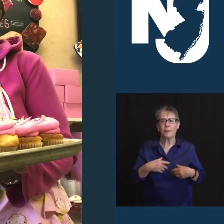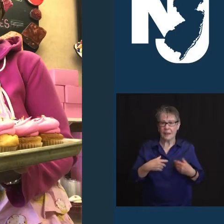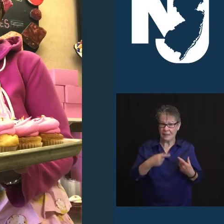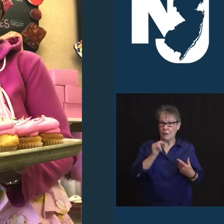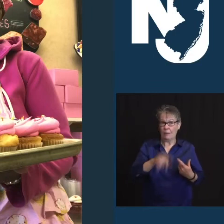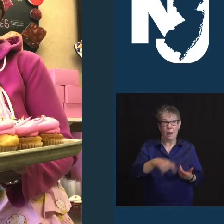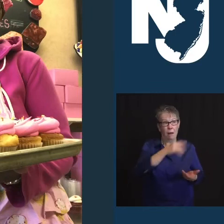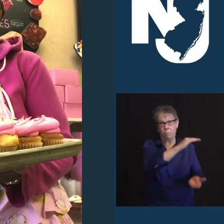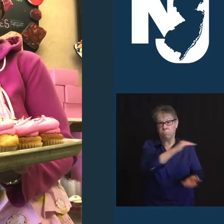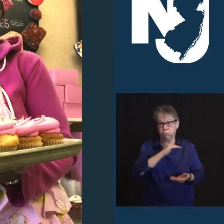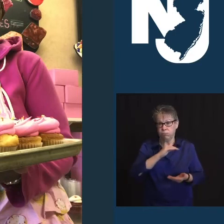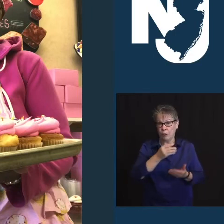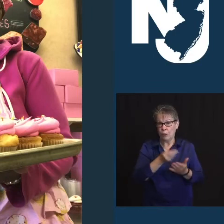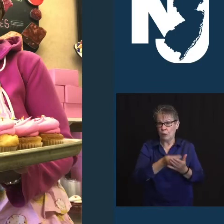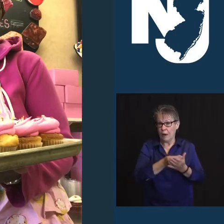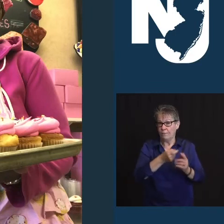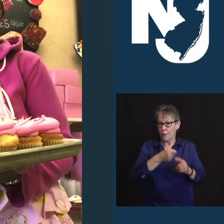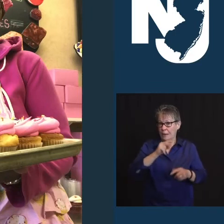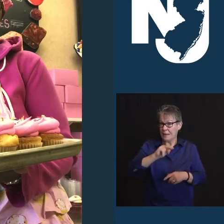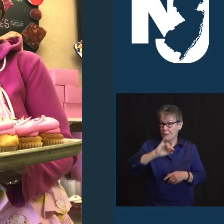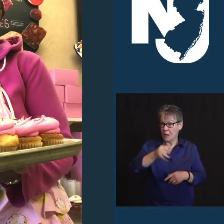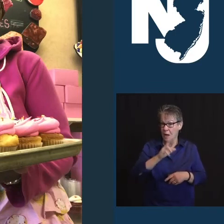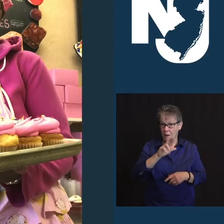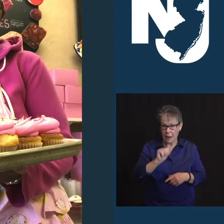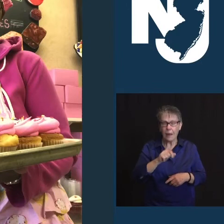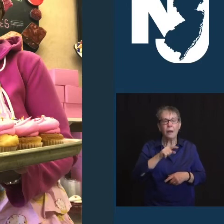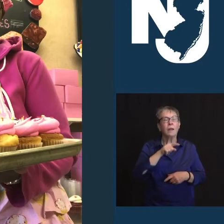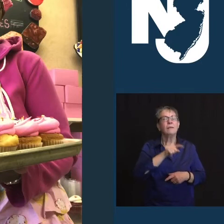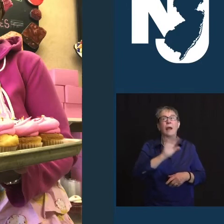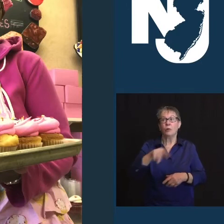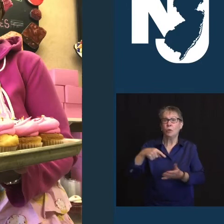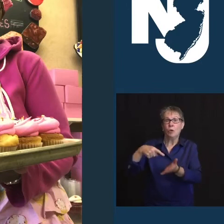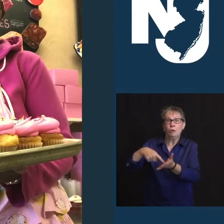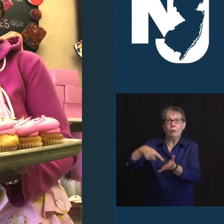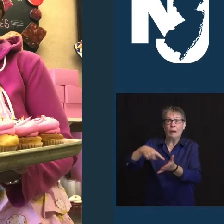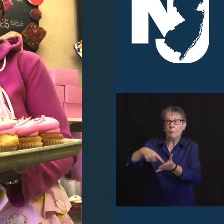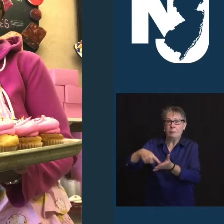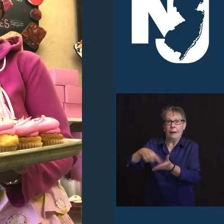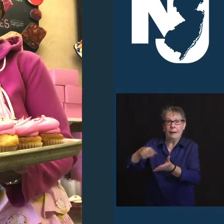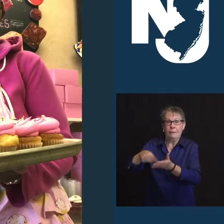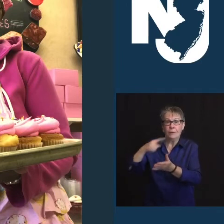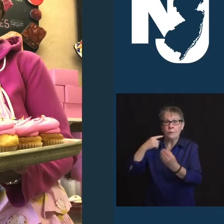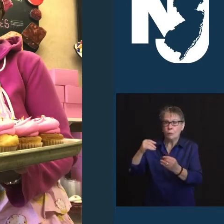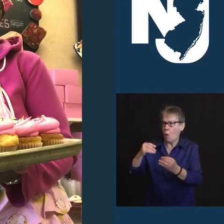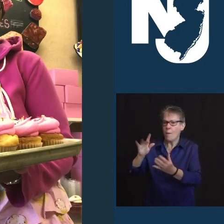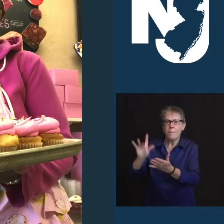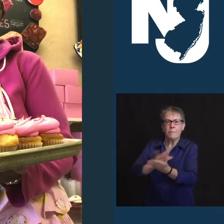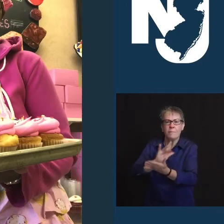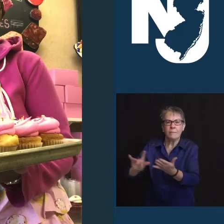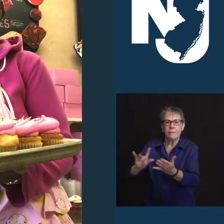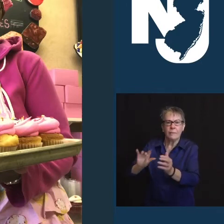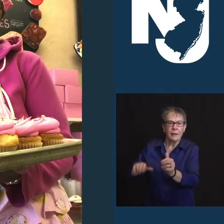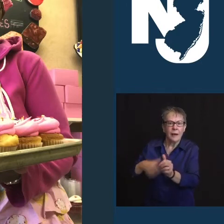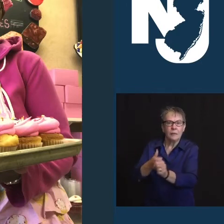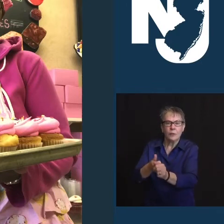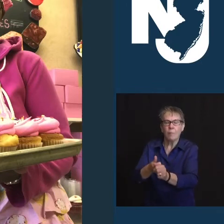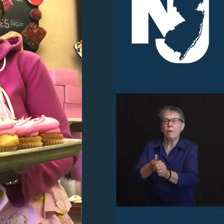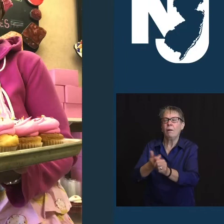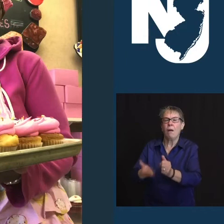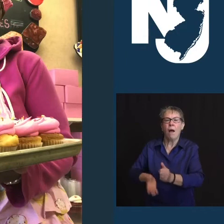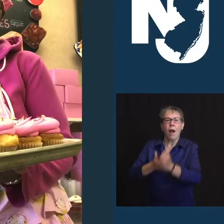can continue to see to the needs of her community, whether it be to their sweet tooth or for greater needs. I had the opportunity